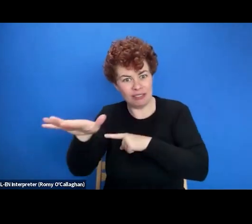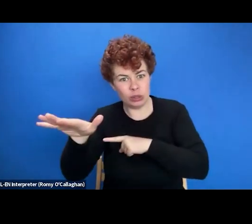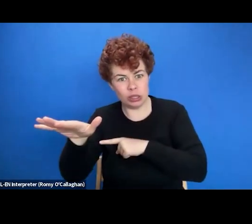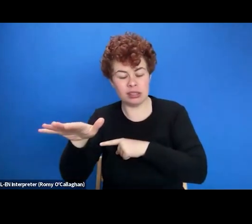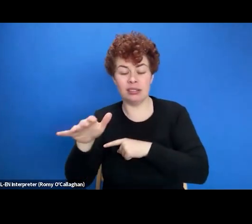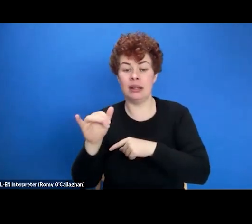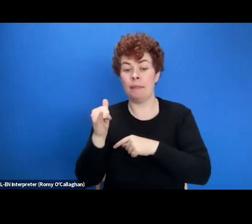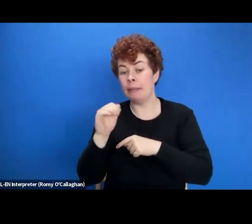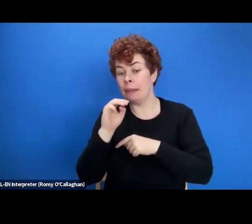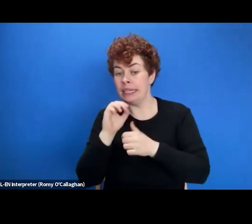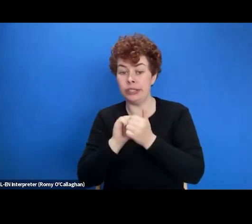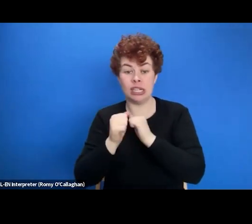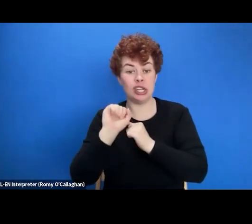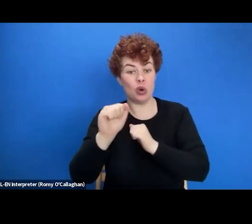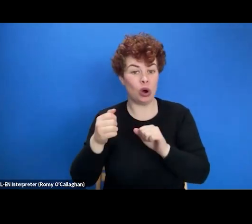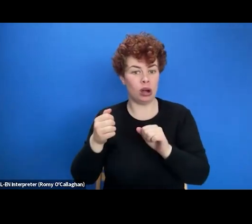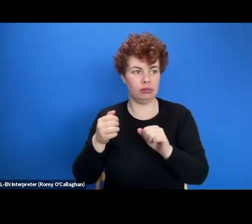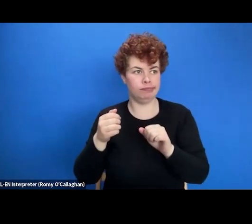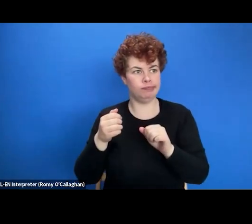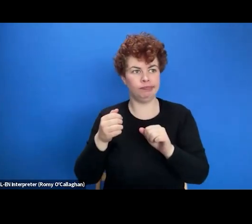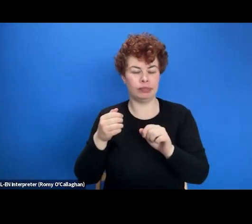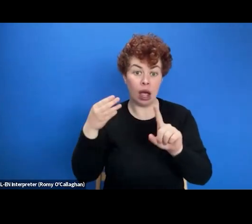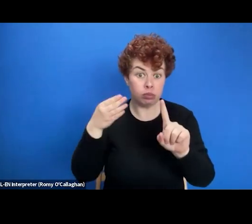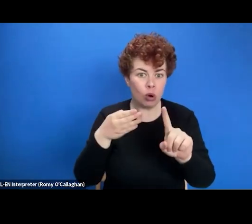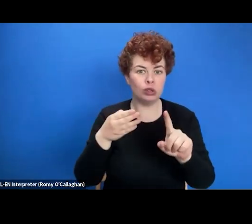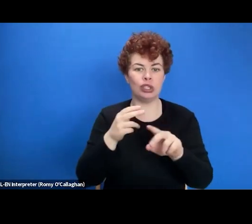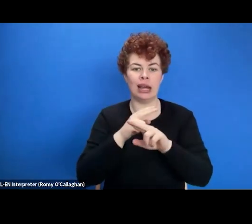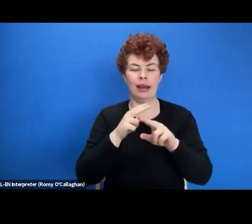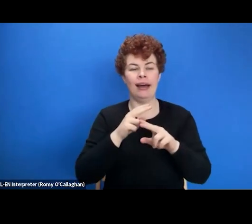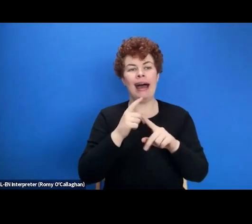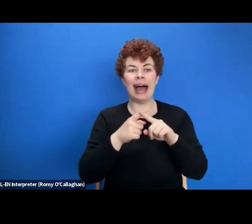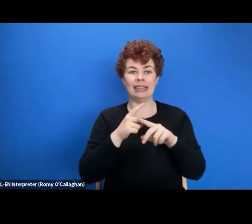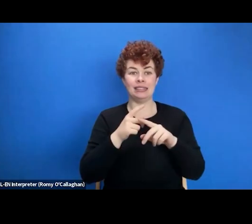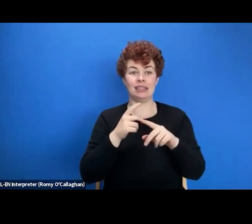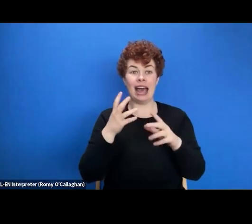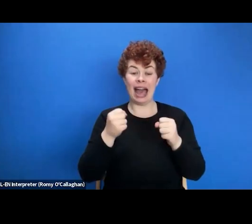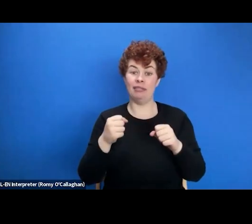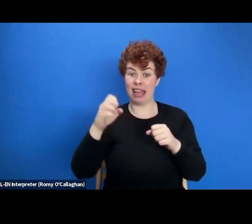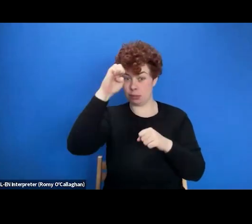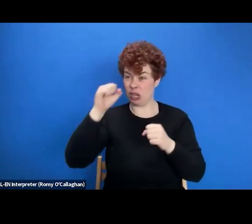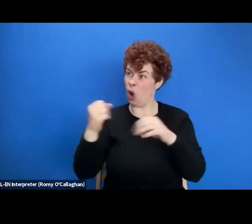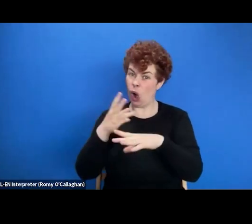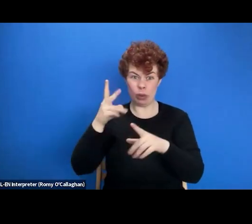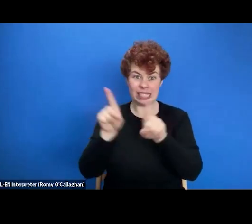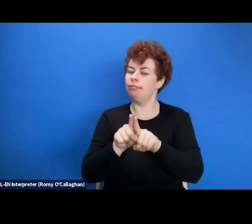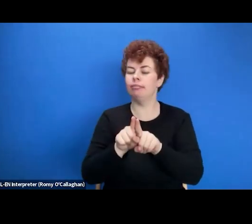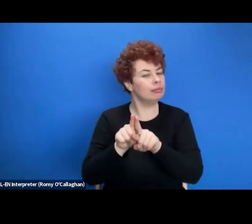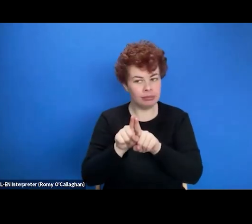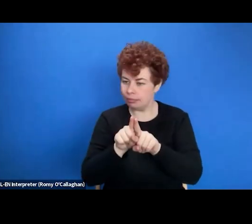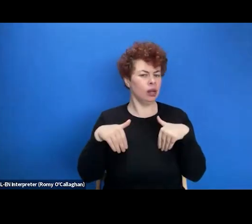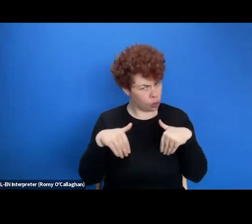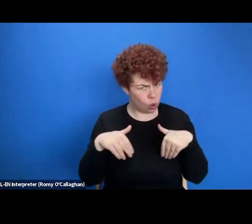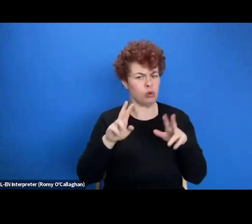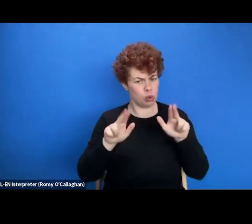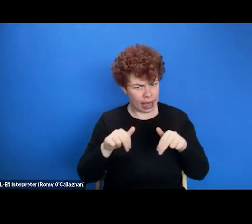it might mean changing your approach, and not having the expectation that everybody's going to be on board, but that shouldn't hold you